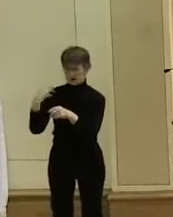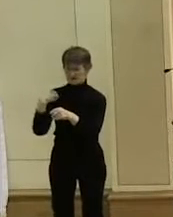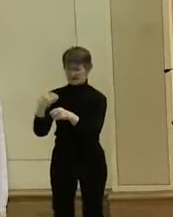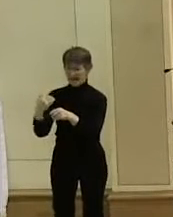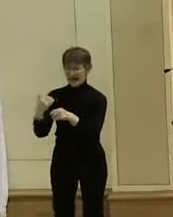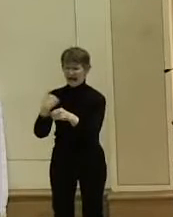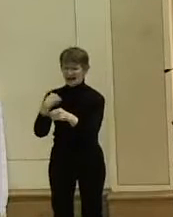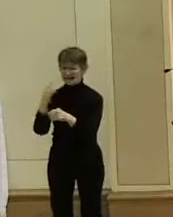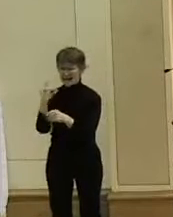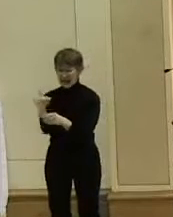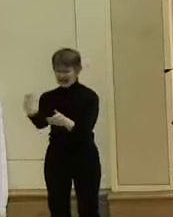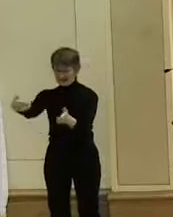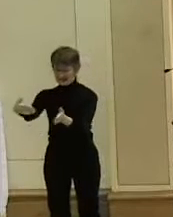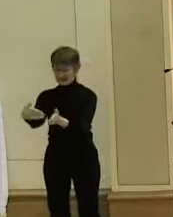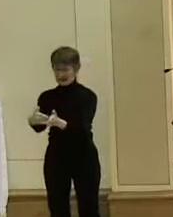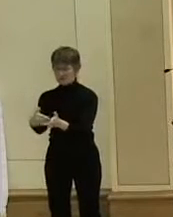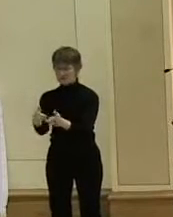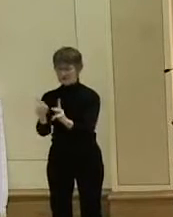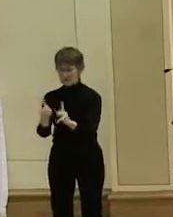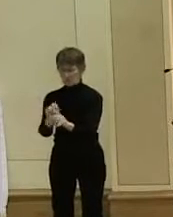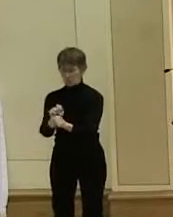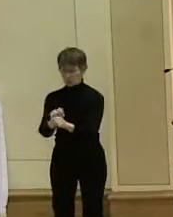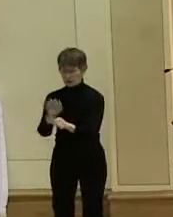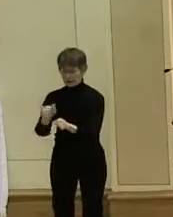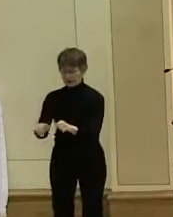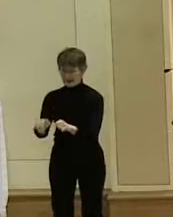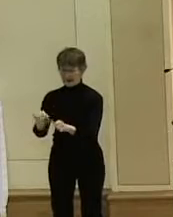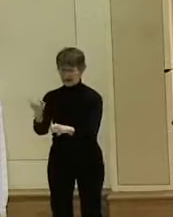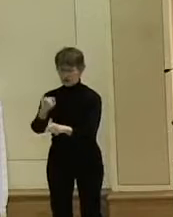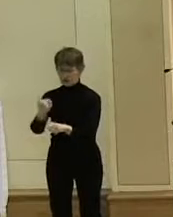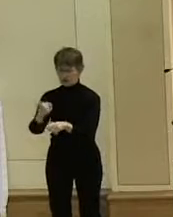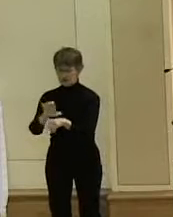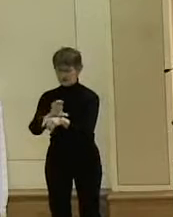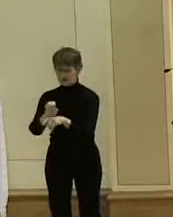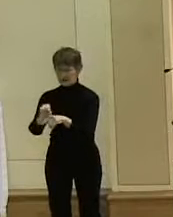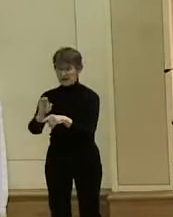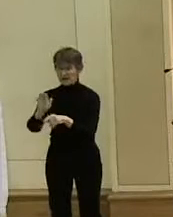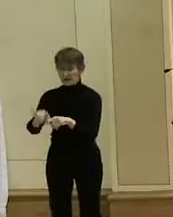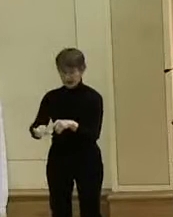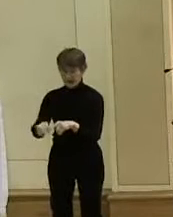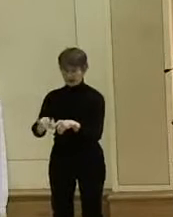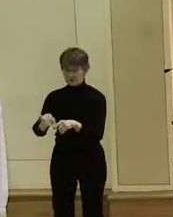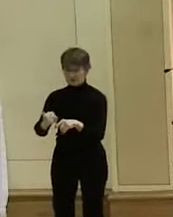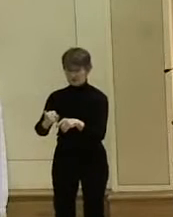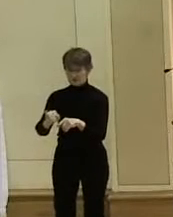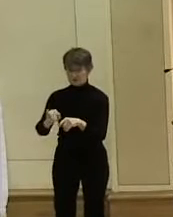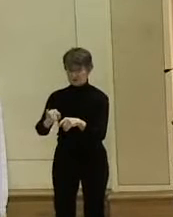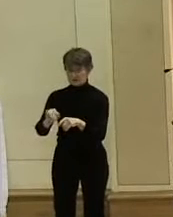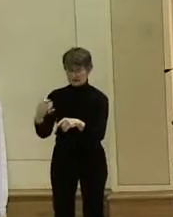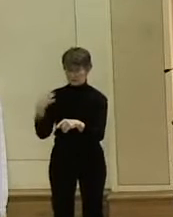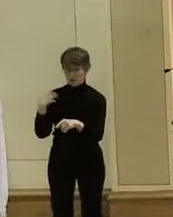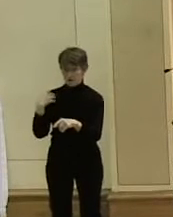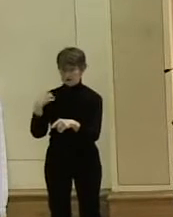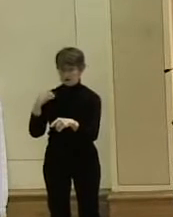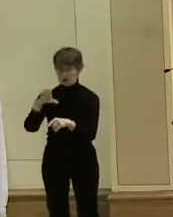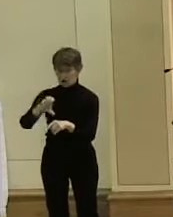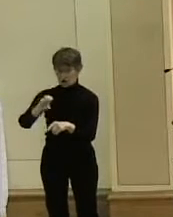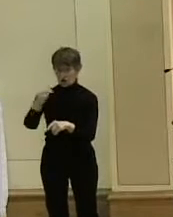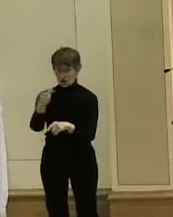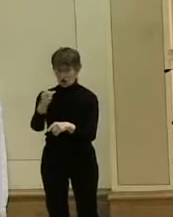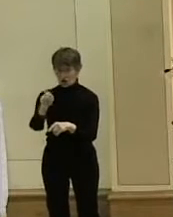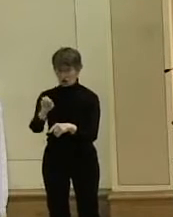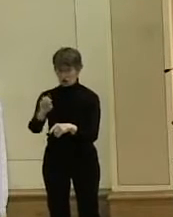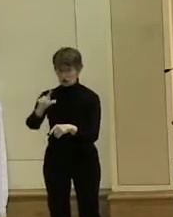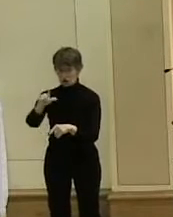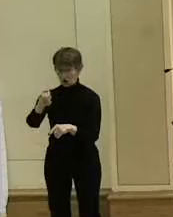They said that Charles Schwab knew all 8,000 names of his people. He knew their faces. He knew